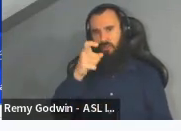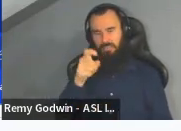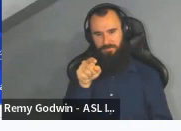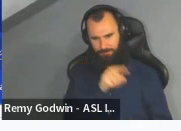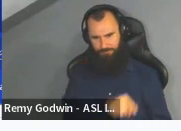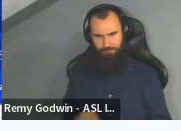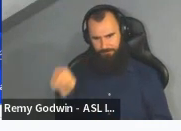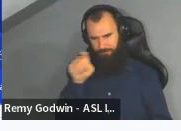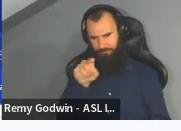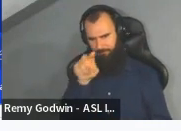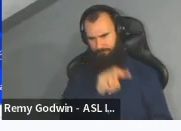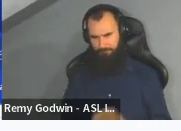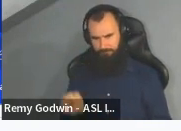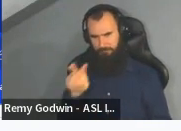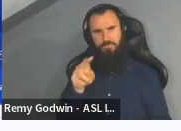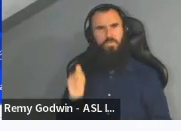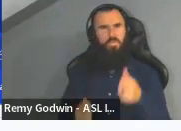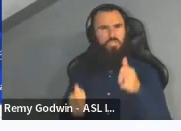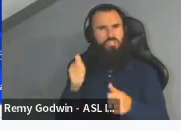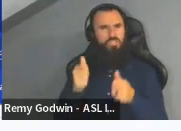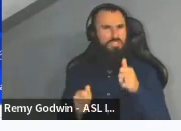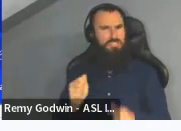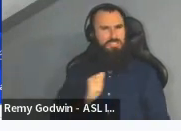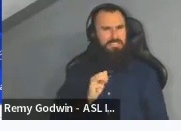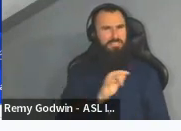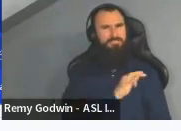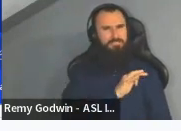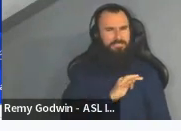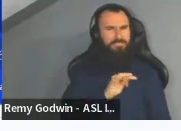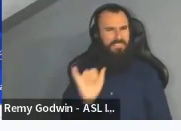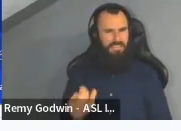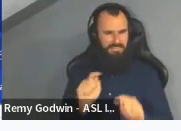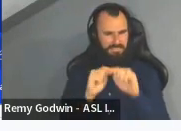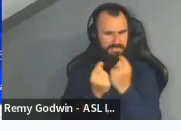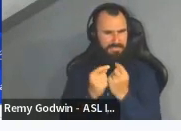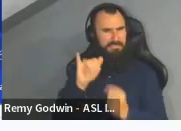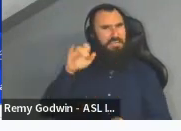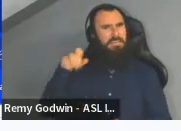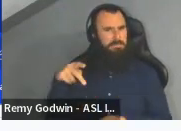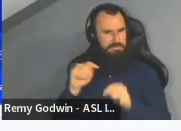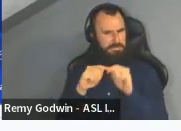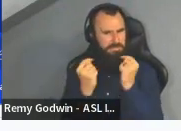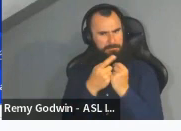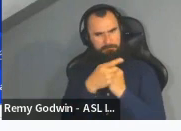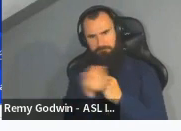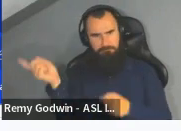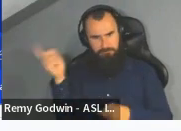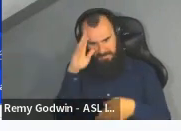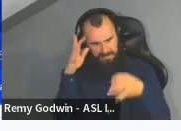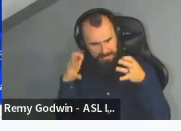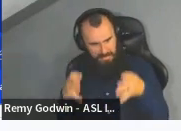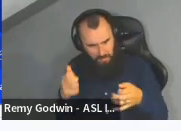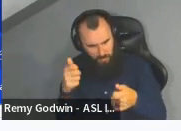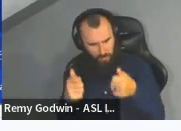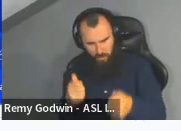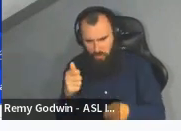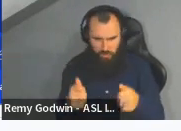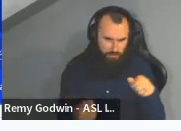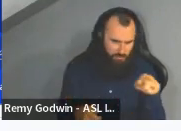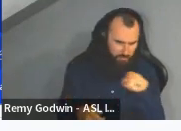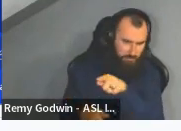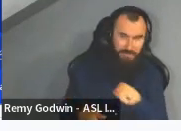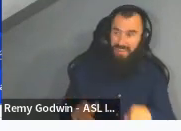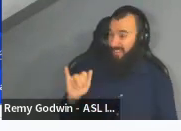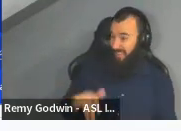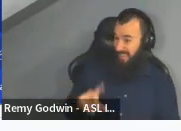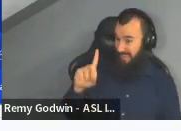which staff is the team, the IEP team decided to that should Take be the data